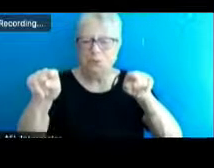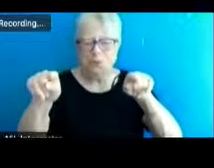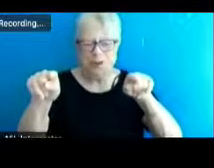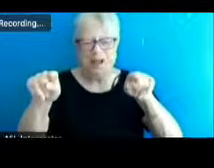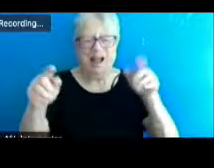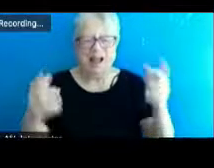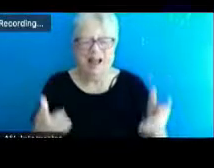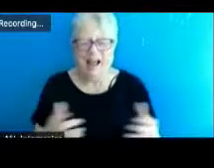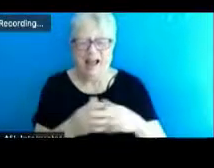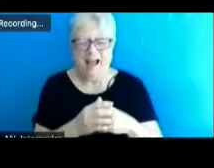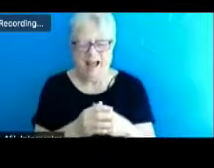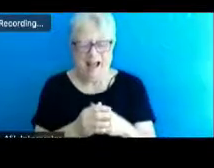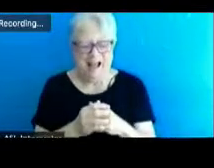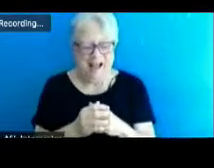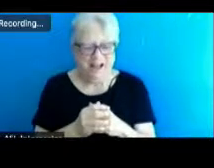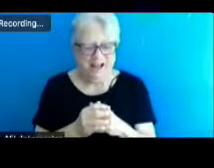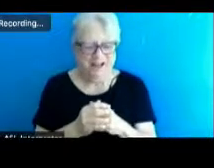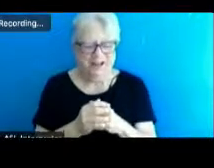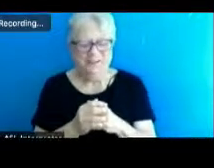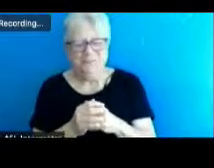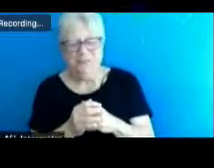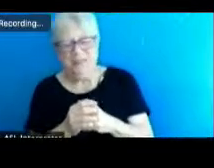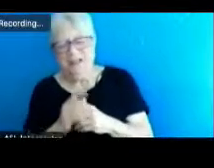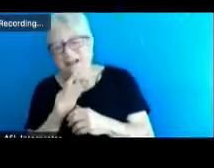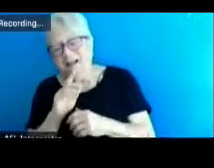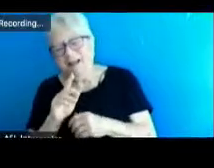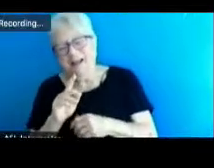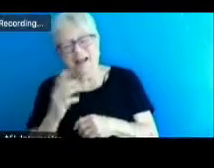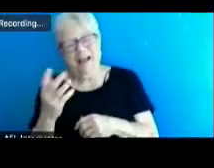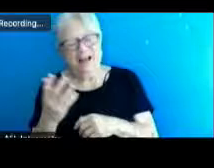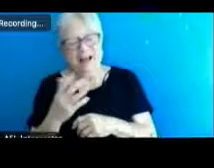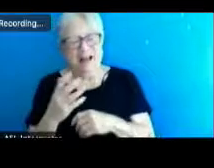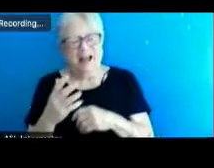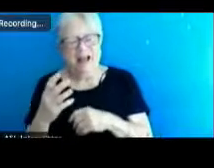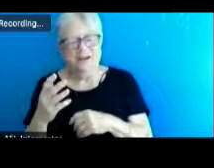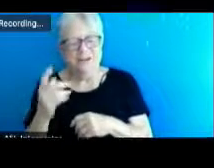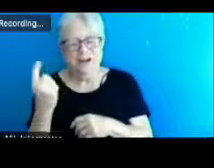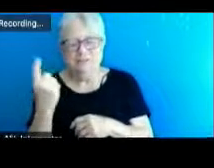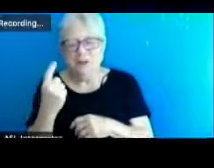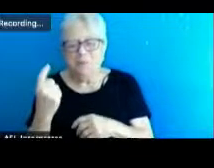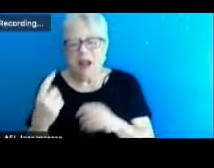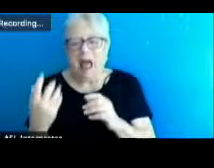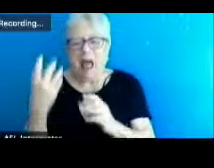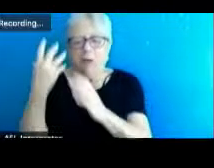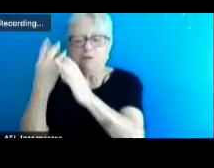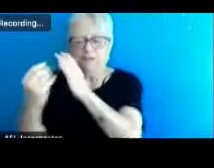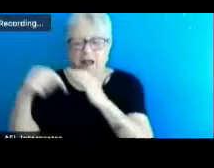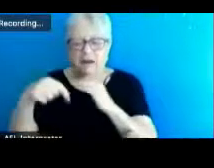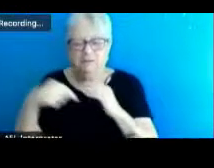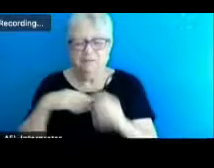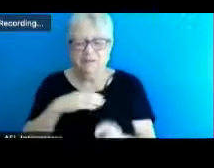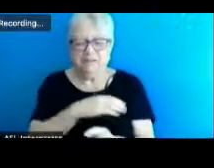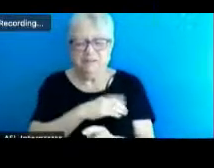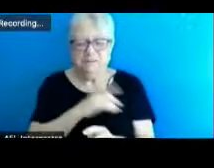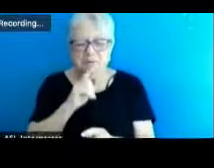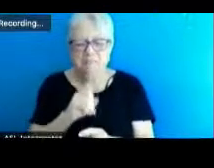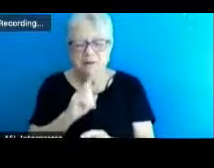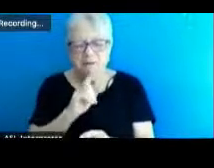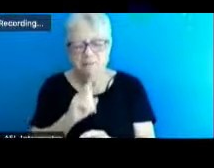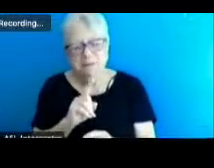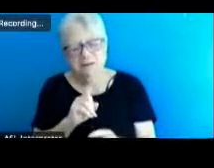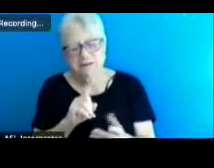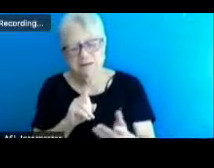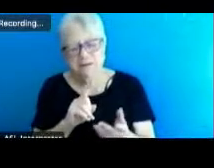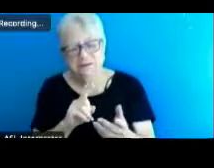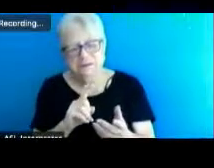myself. Outside of this committee, yeah. You would certainly be great on that subcommittee, Commissioner Sadwani, but you have a